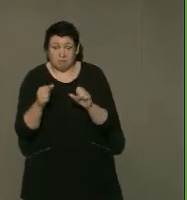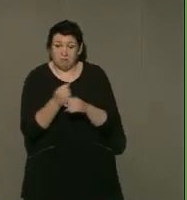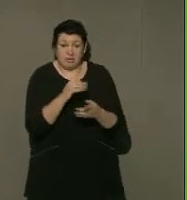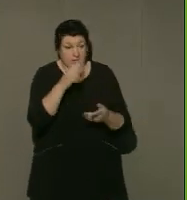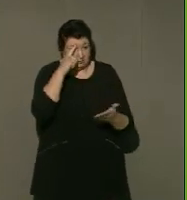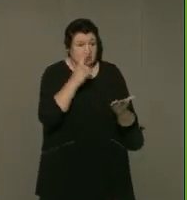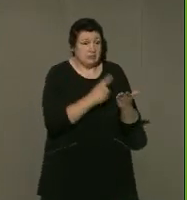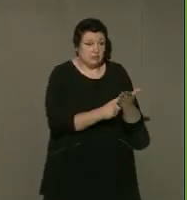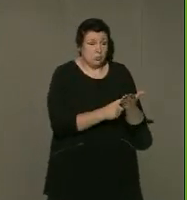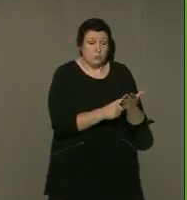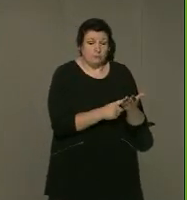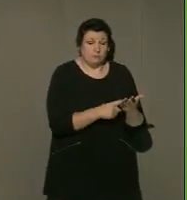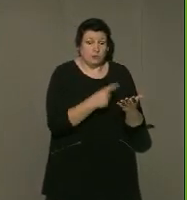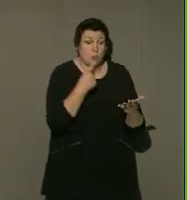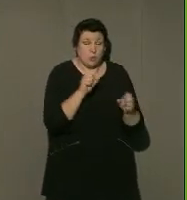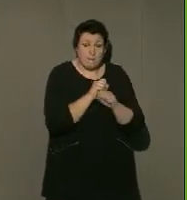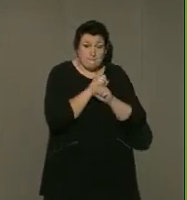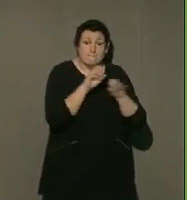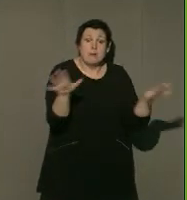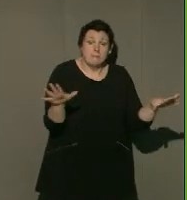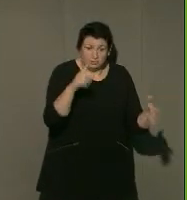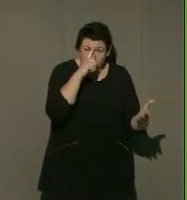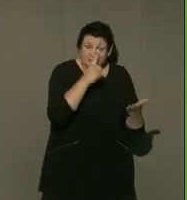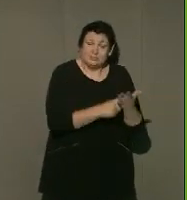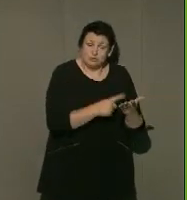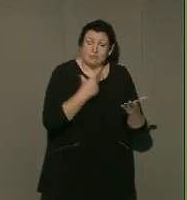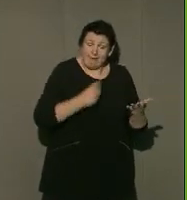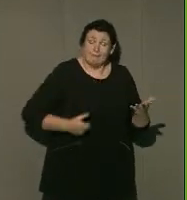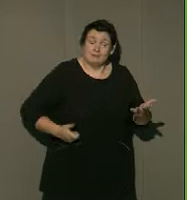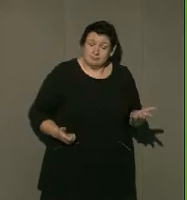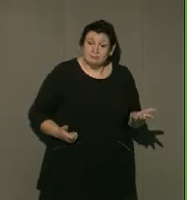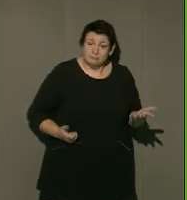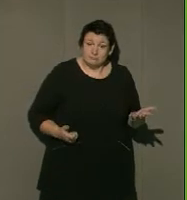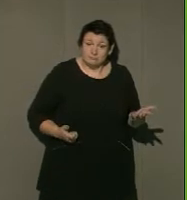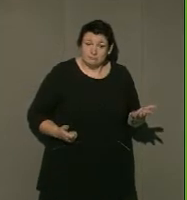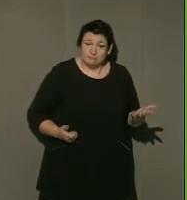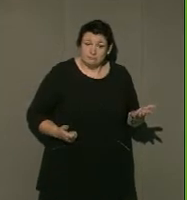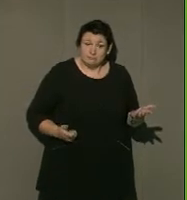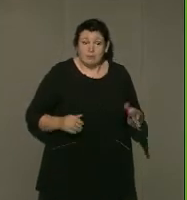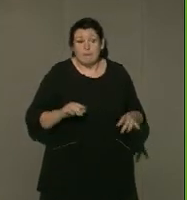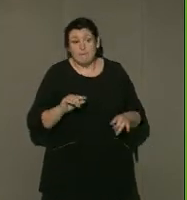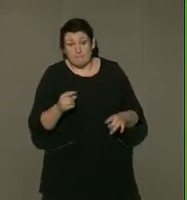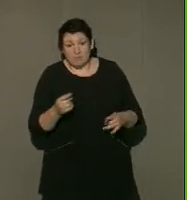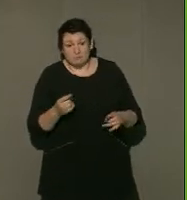could actually publish that decision. But if we lose